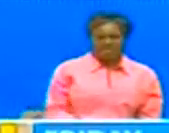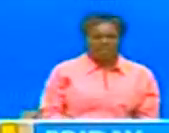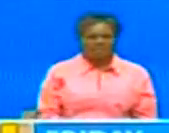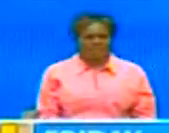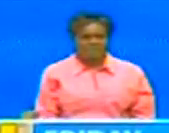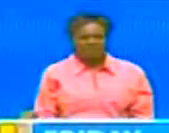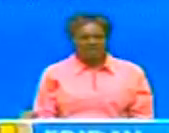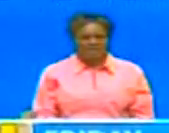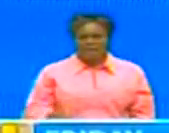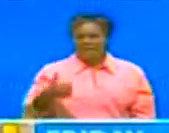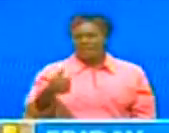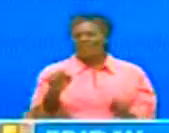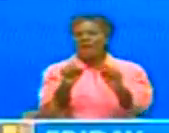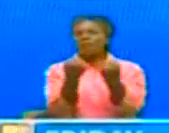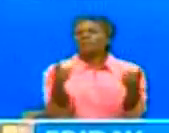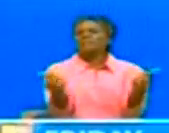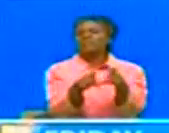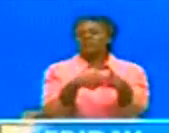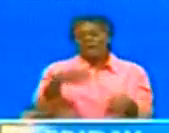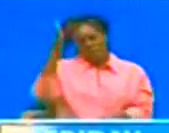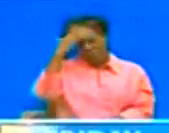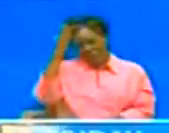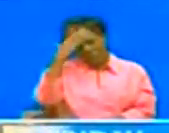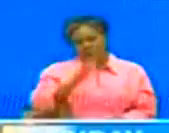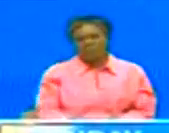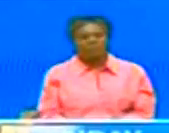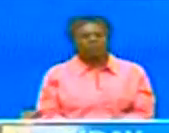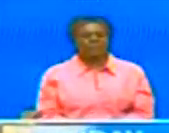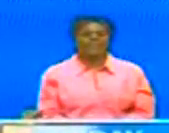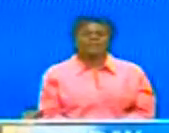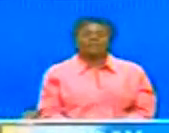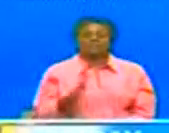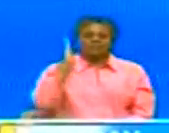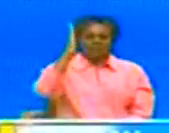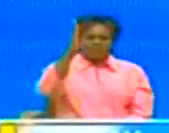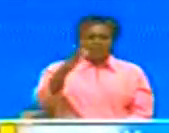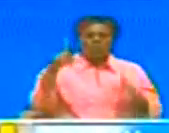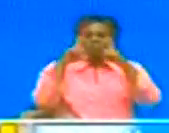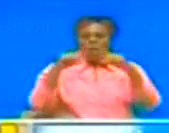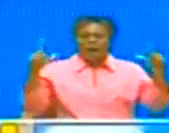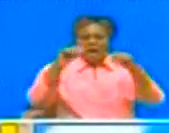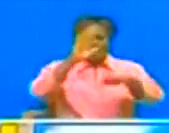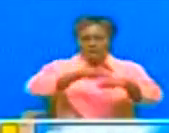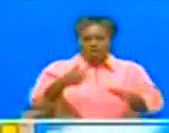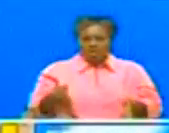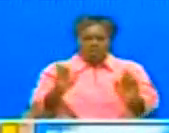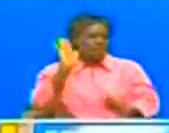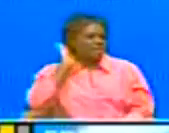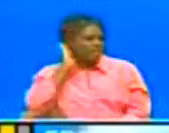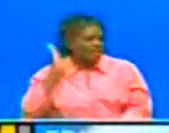And another coincidence. I know, Willis. All right, let's get straight to our word on the street. Let's hear